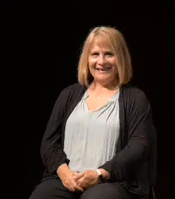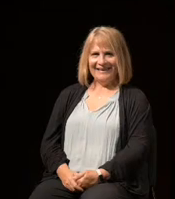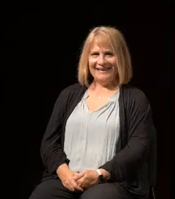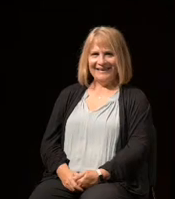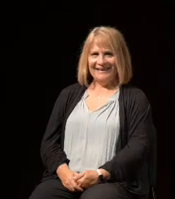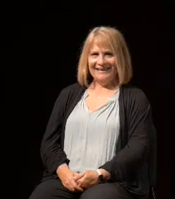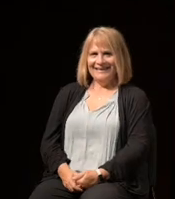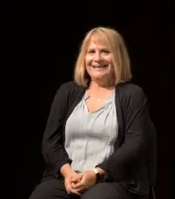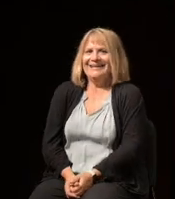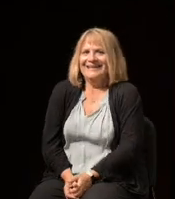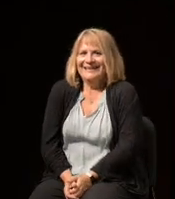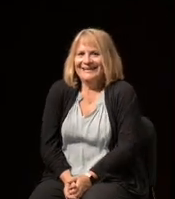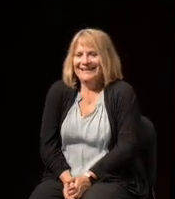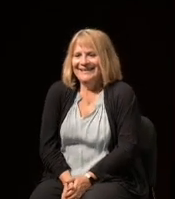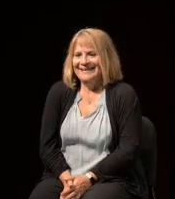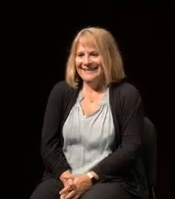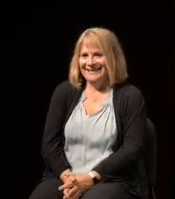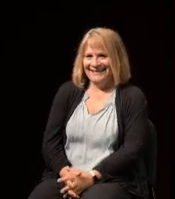came in.